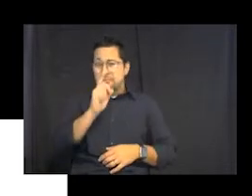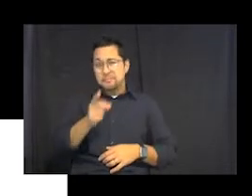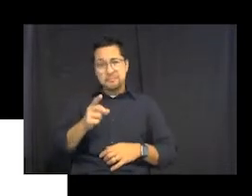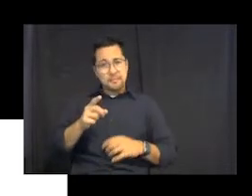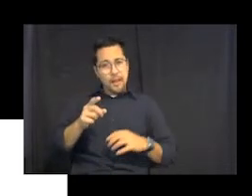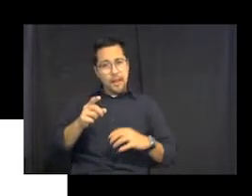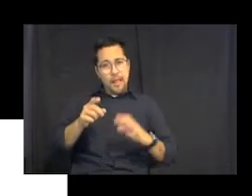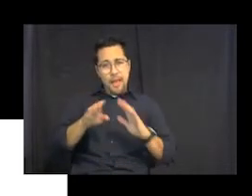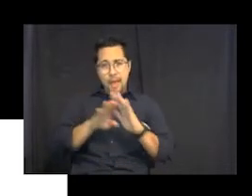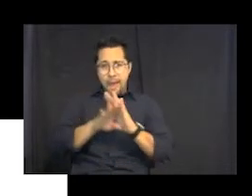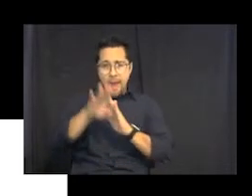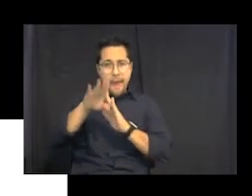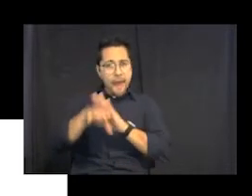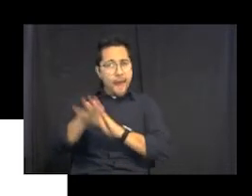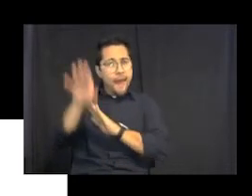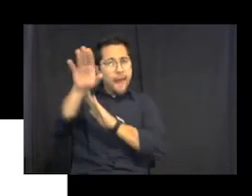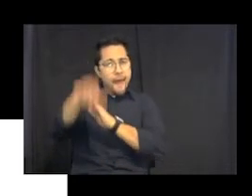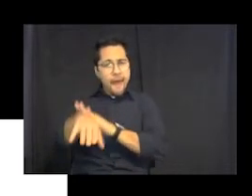dynamic process.